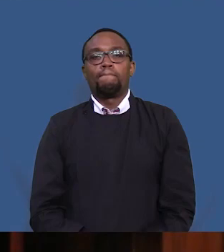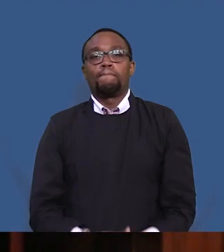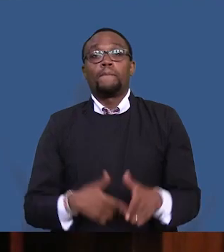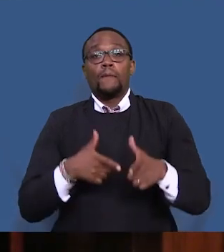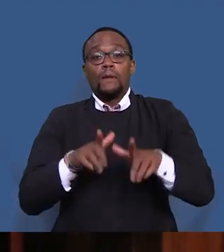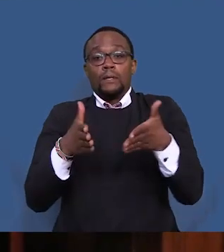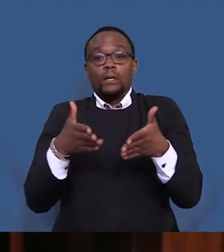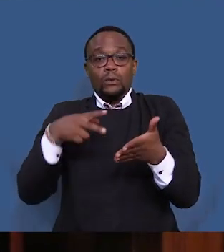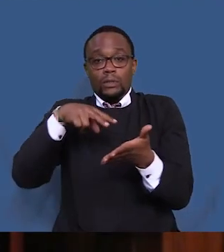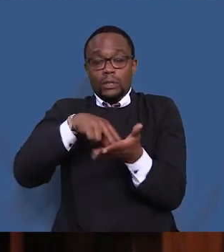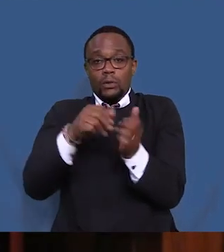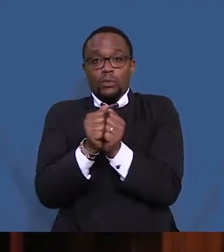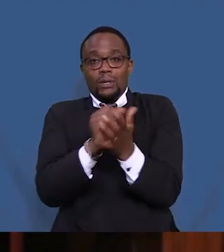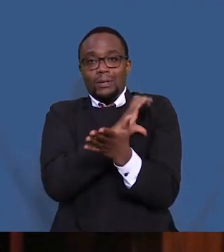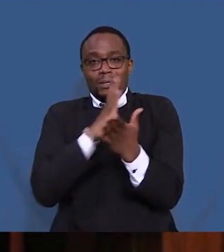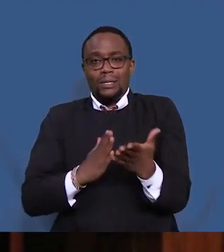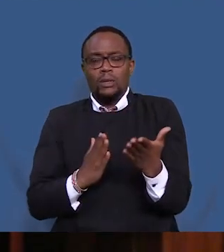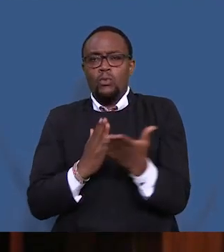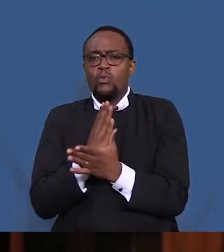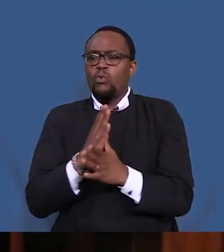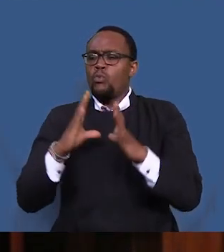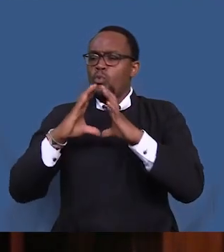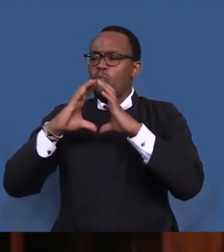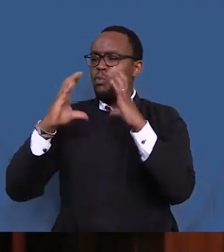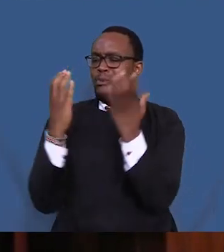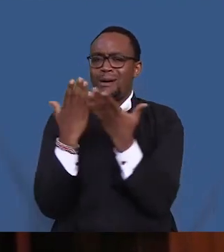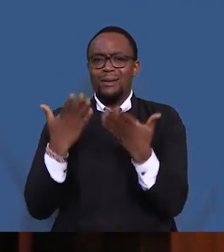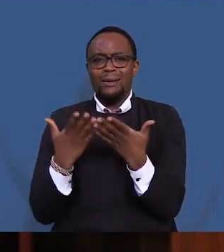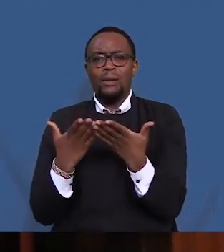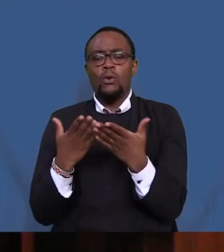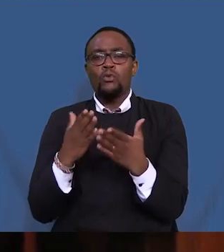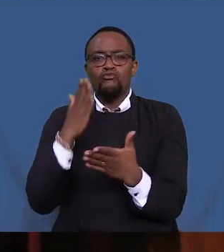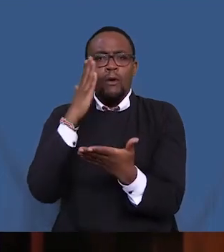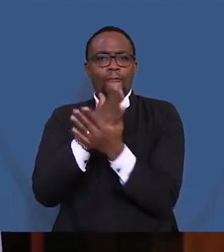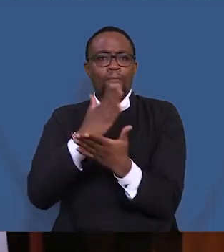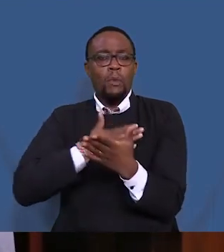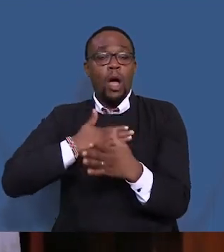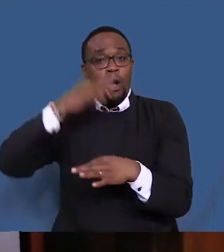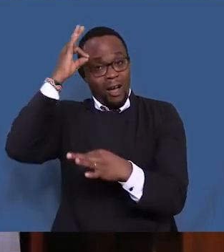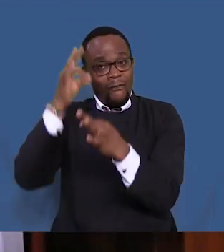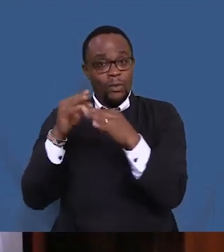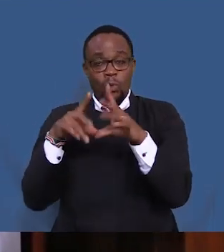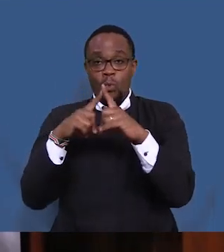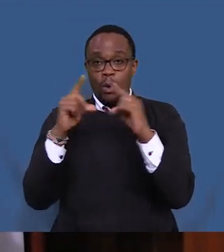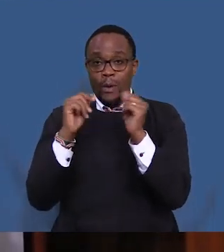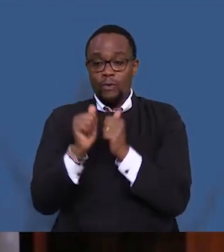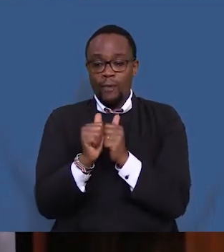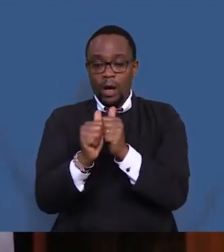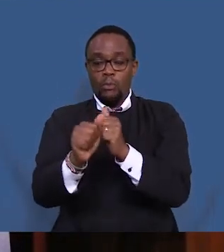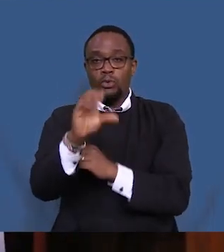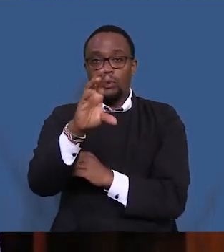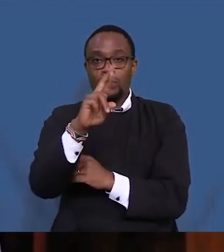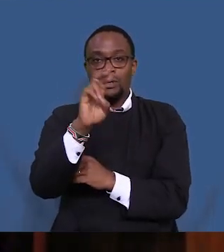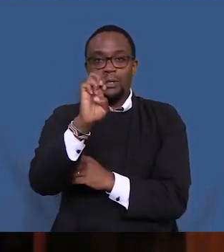Let us now stand with Christians throughout the centuries and throughout the world today to affirm our faith in the words of the